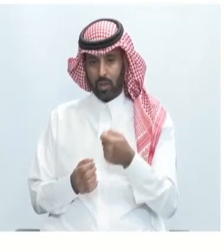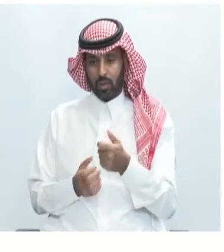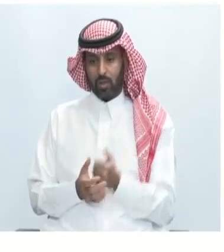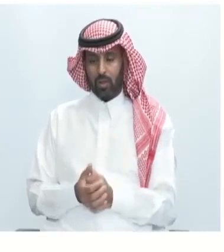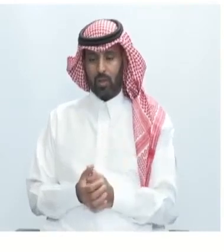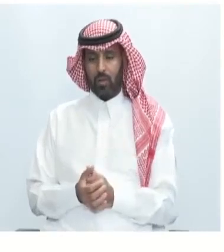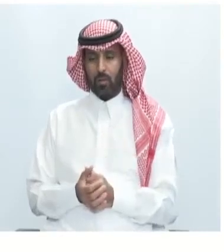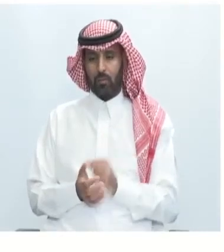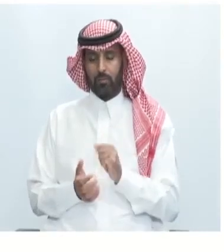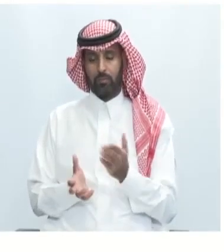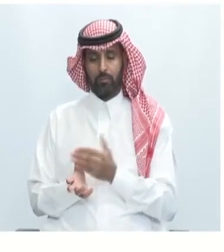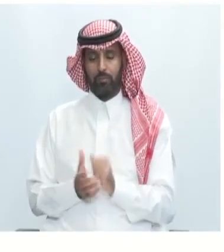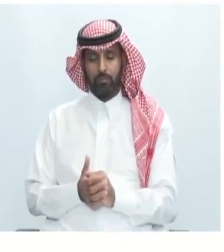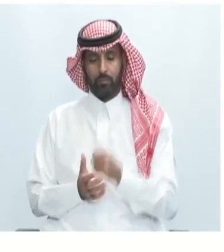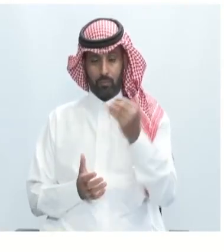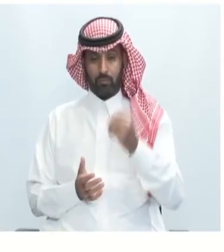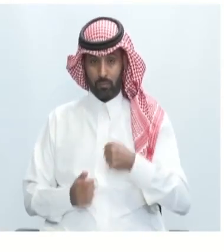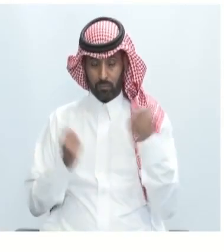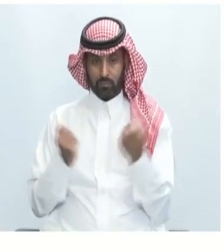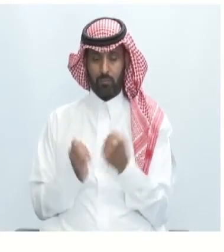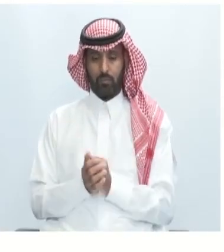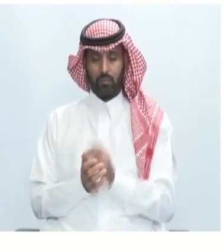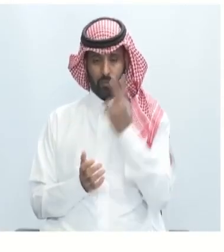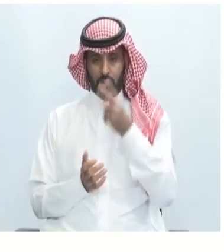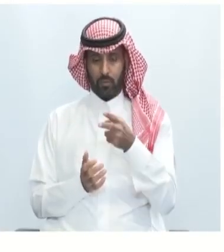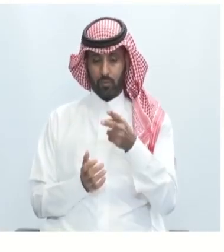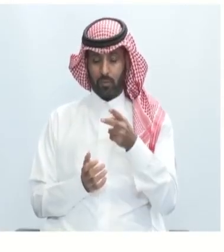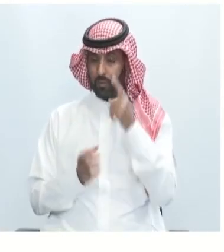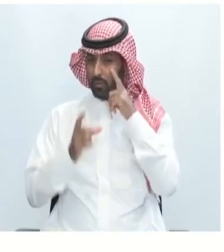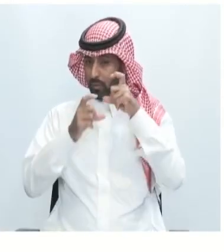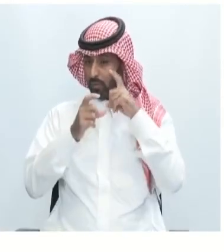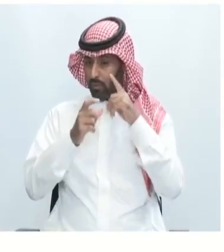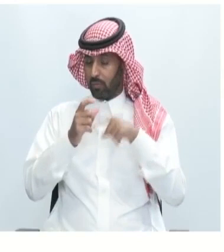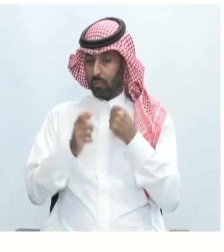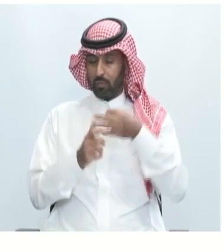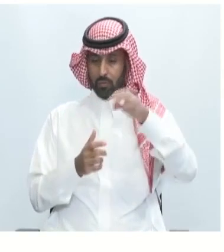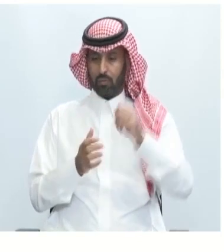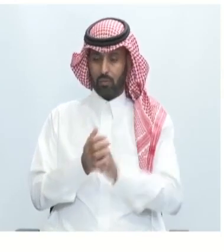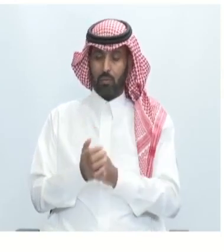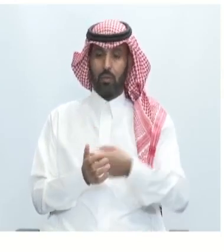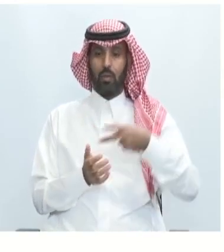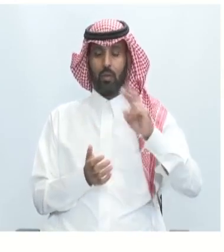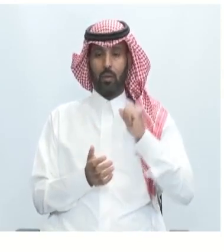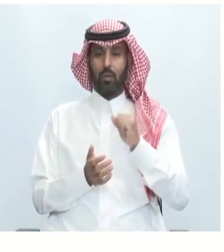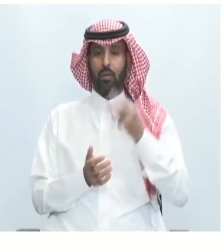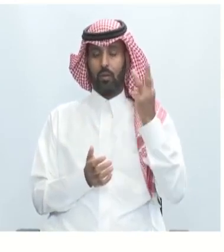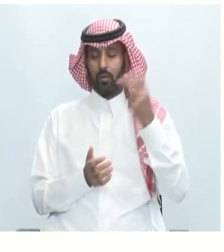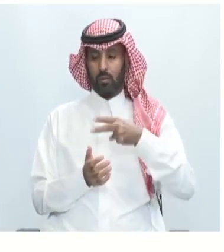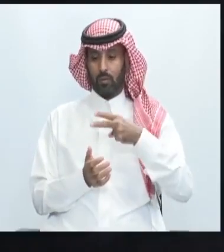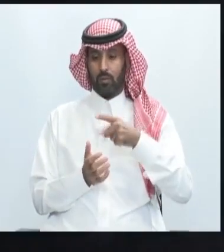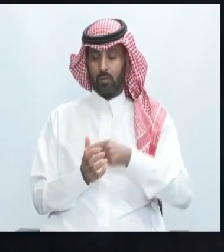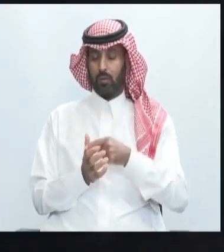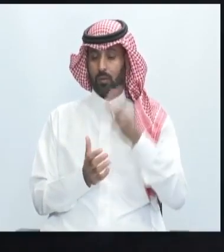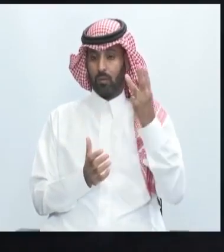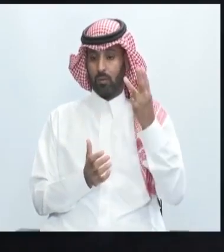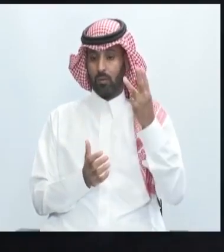been stolen. Excellent. The next exercise here, look at the pictures on page 23. So open your books